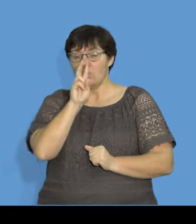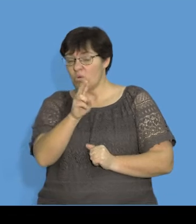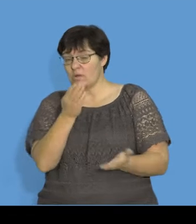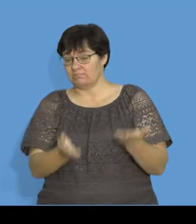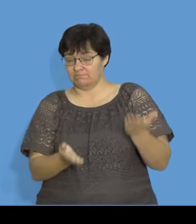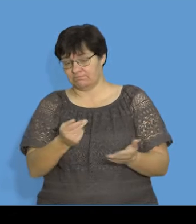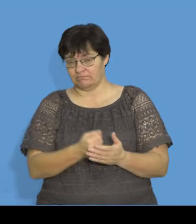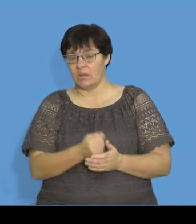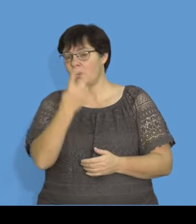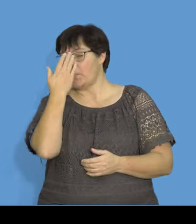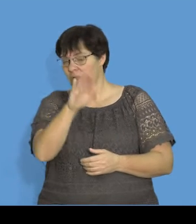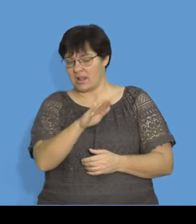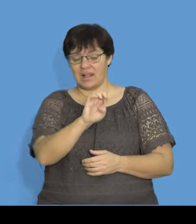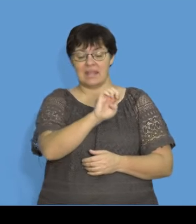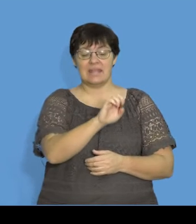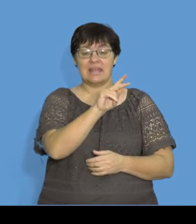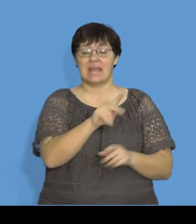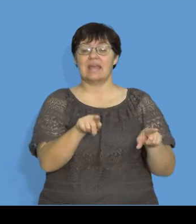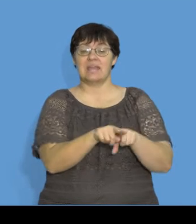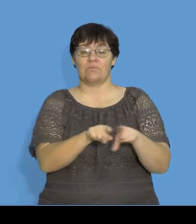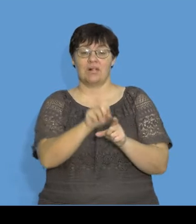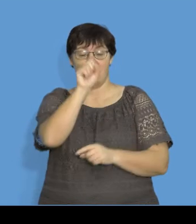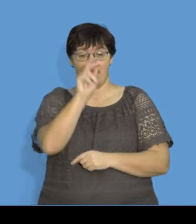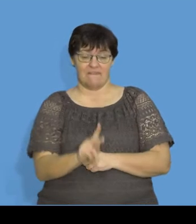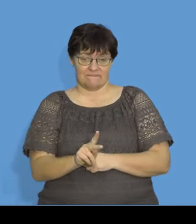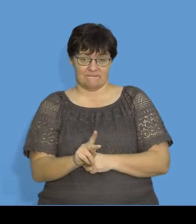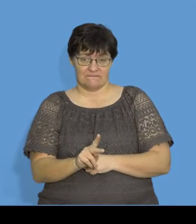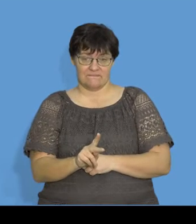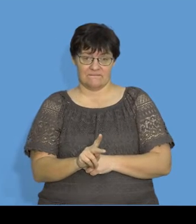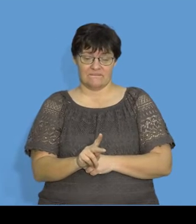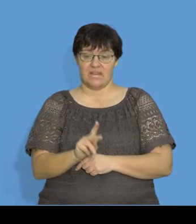equation, we know that EK equals a half